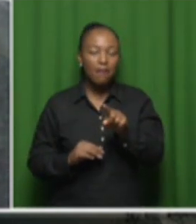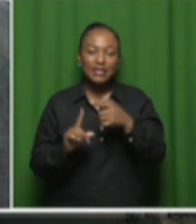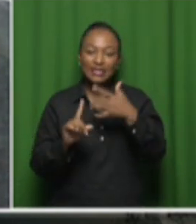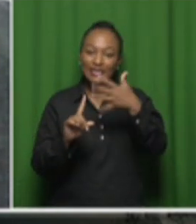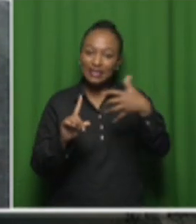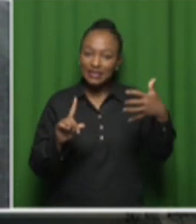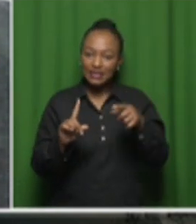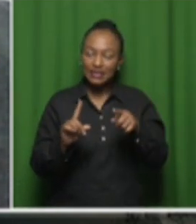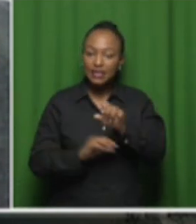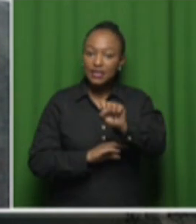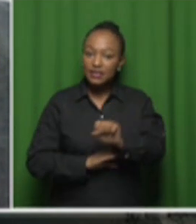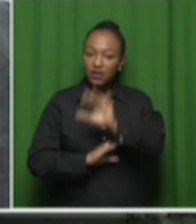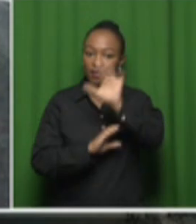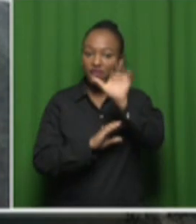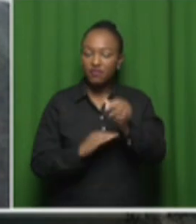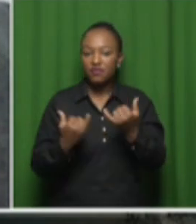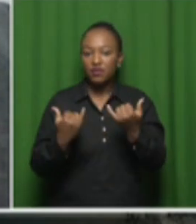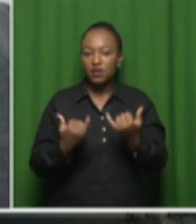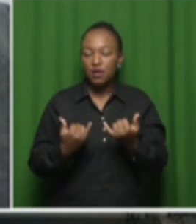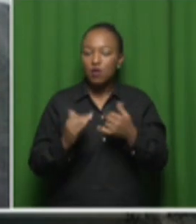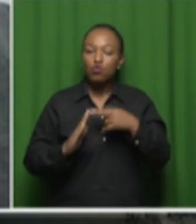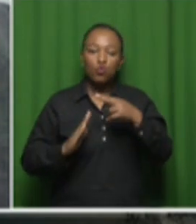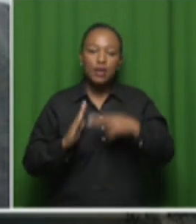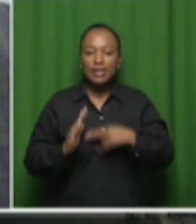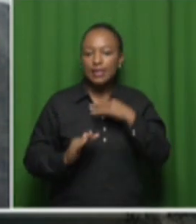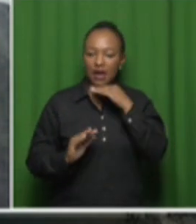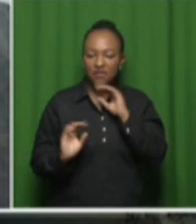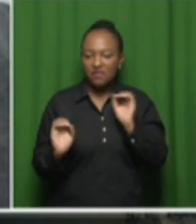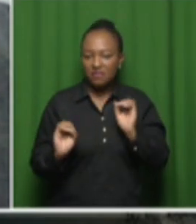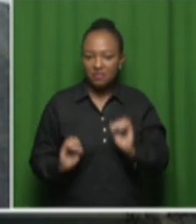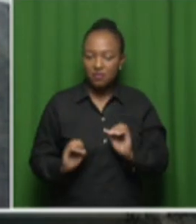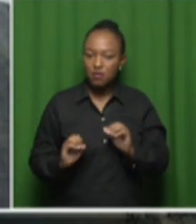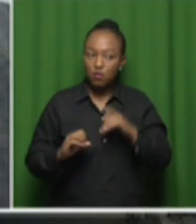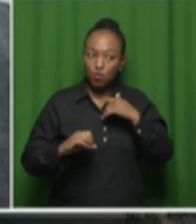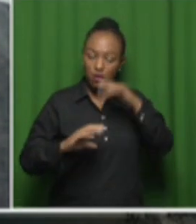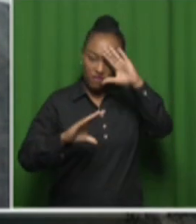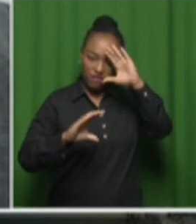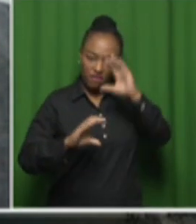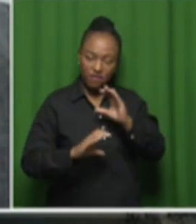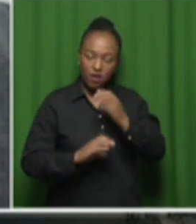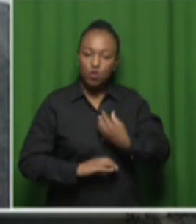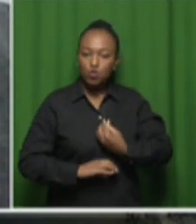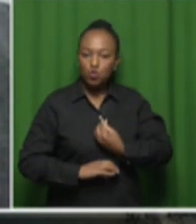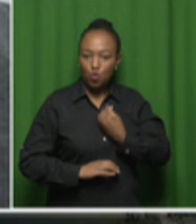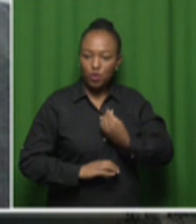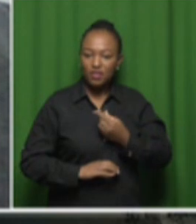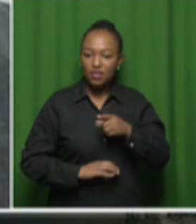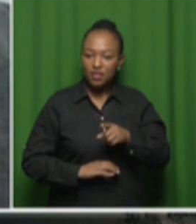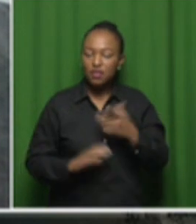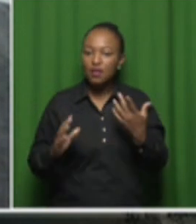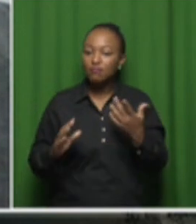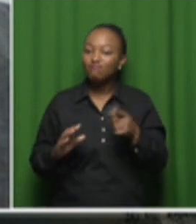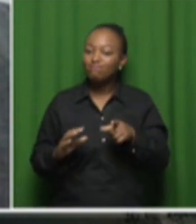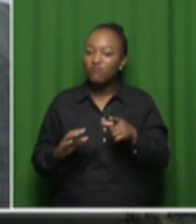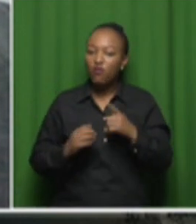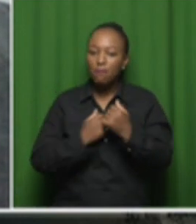that South Africans do not read enough. But our focus really is on the youth and trying to get the love of reading from a very,